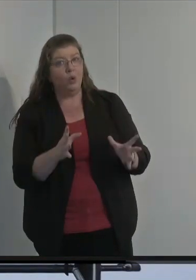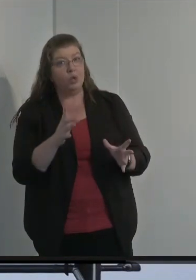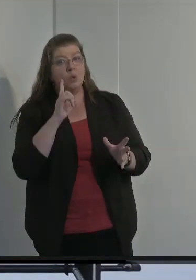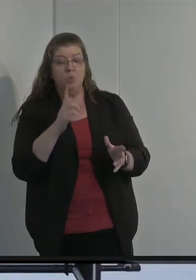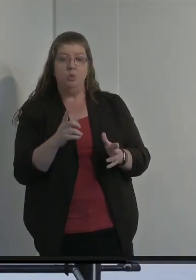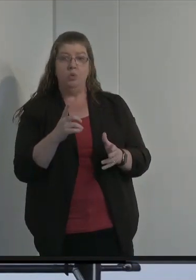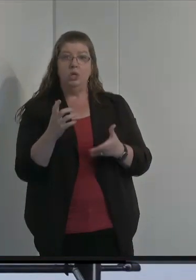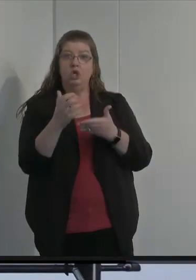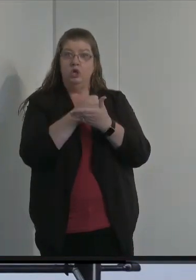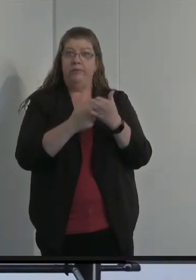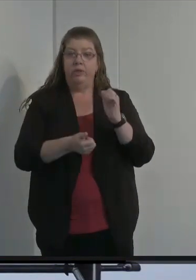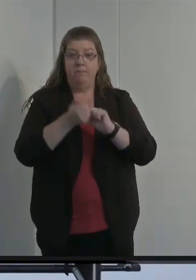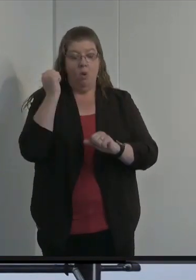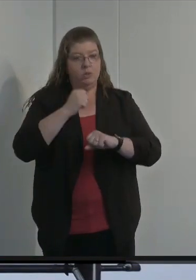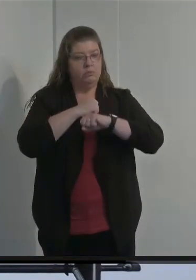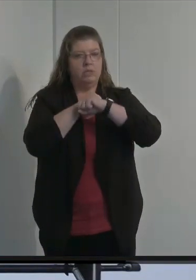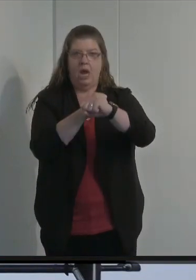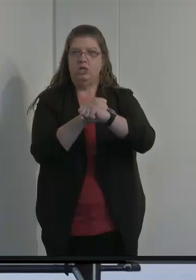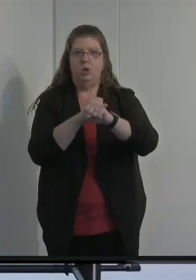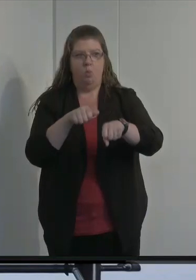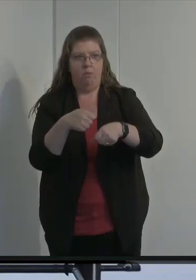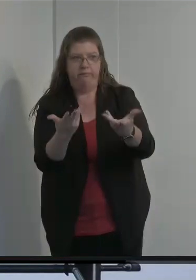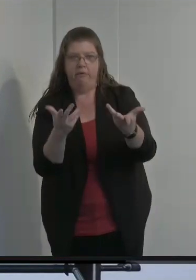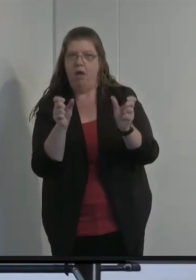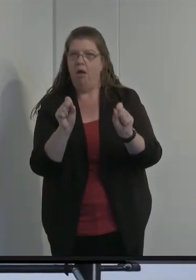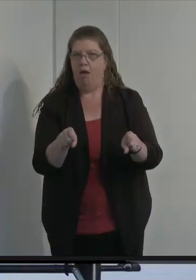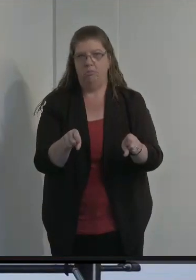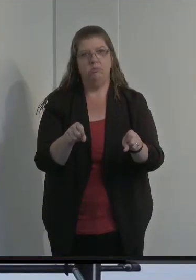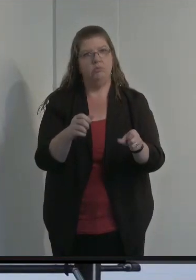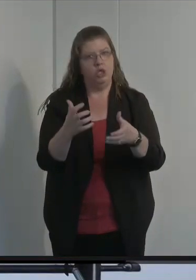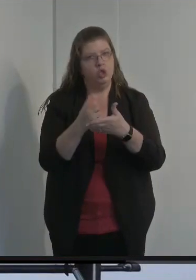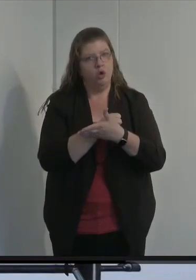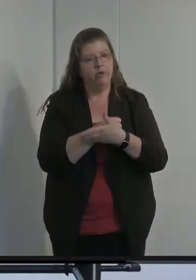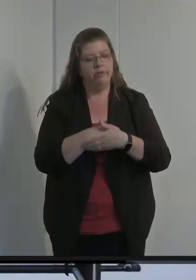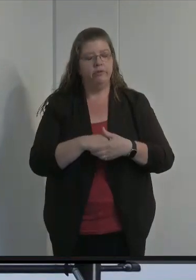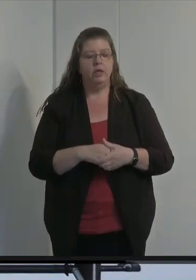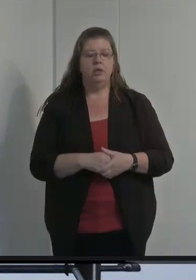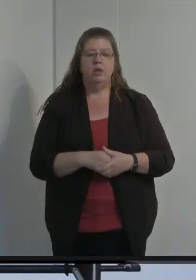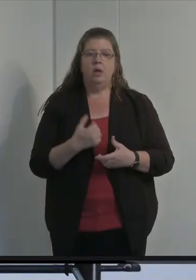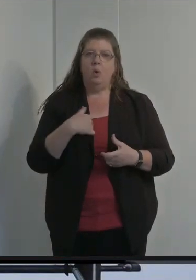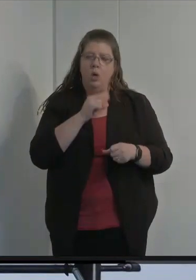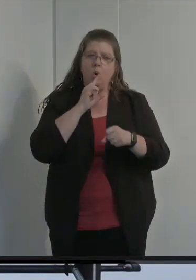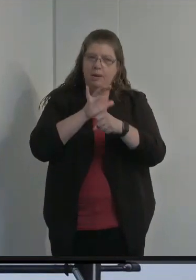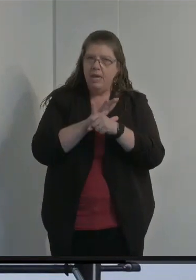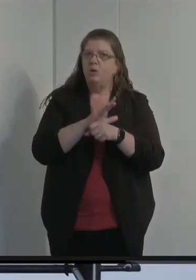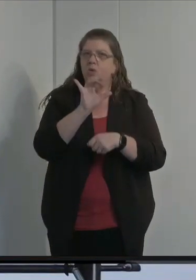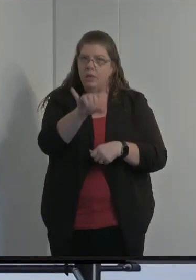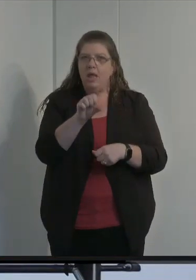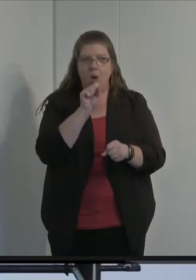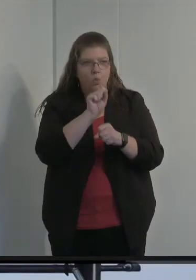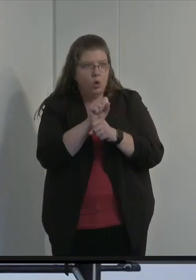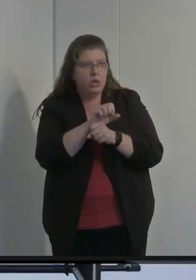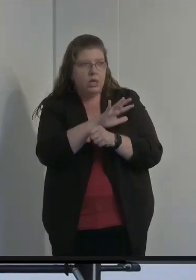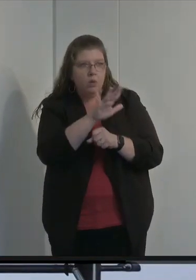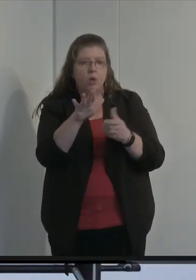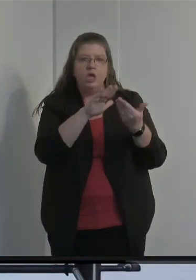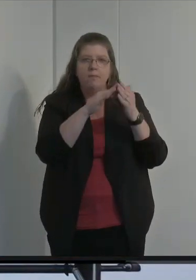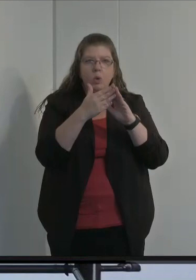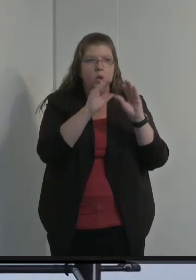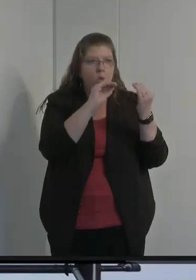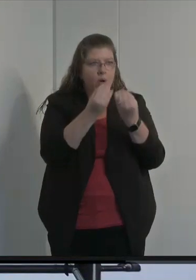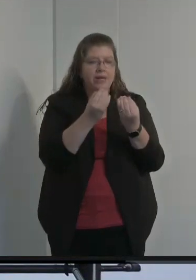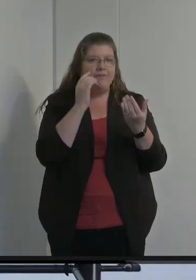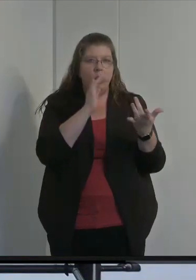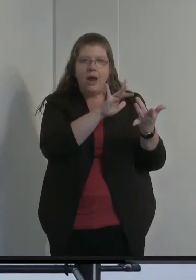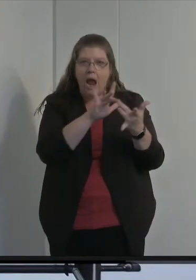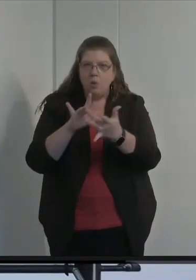deserve the most protection that we can provide. And we are committed to doing that, working with community organizations to do